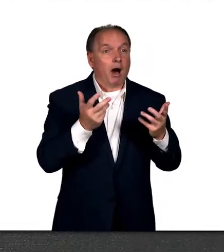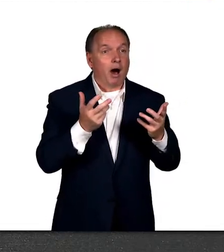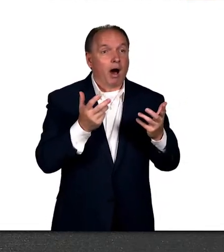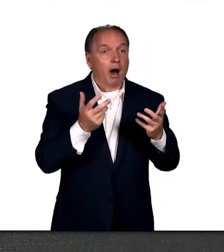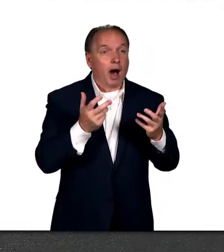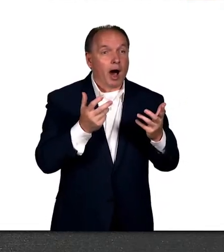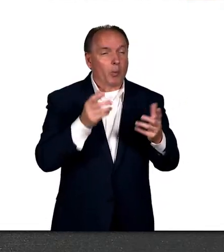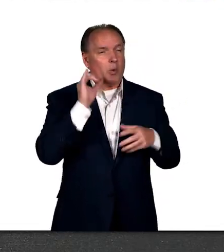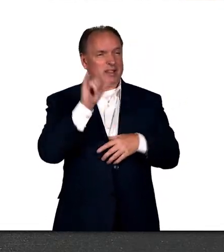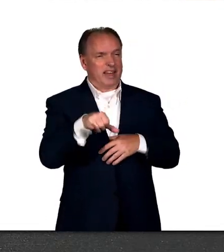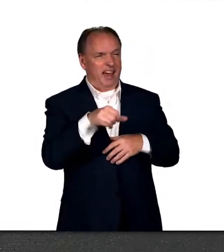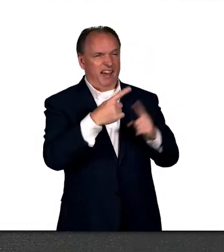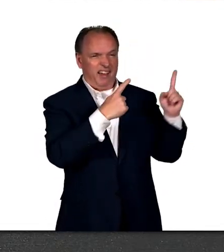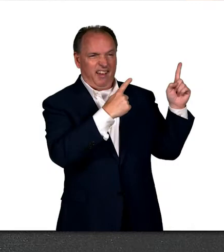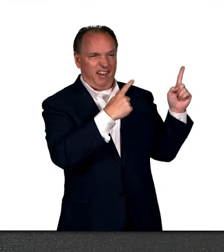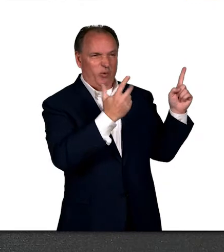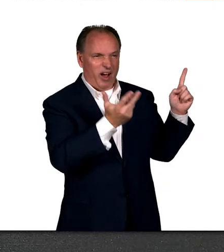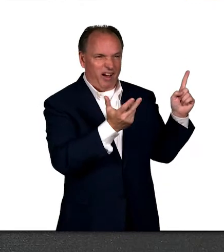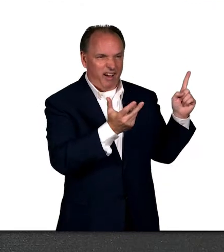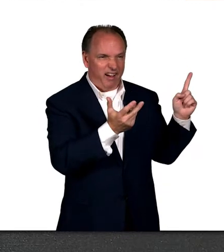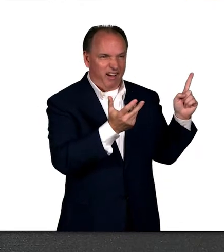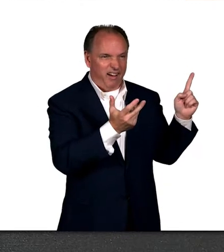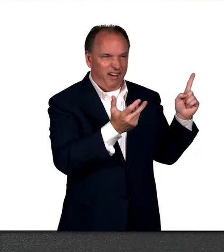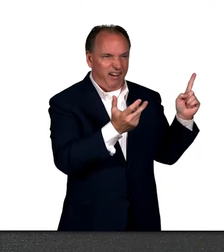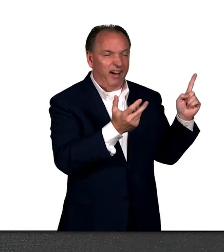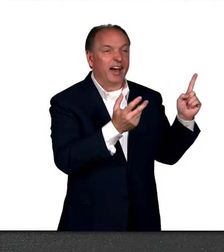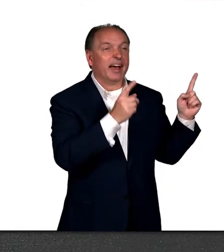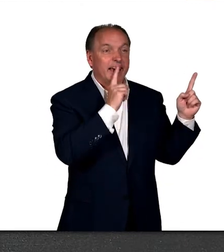Oh, what is that?